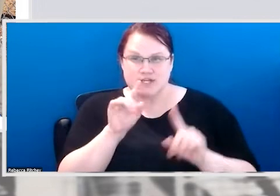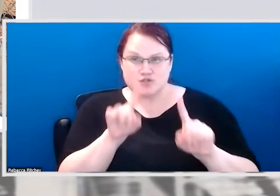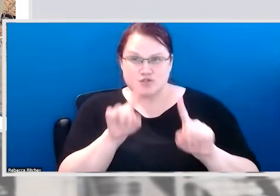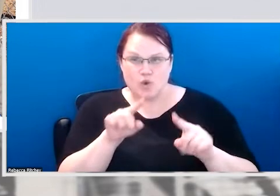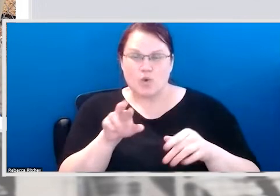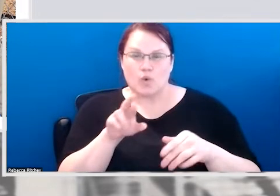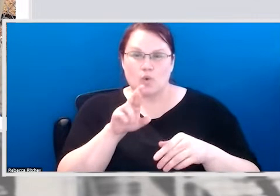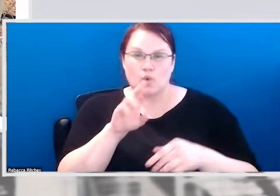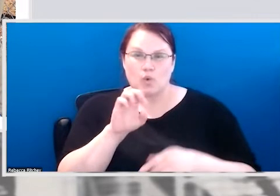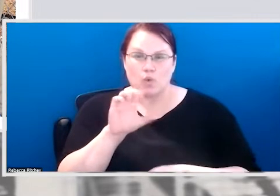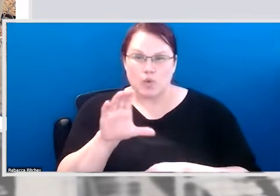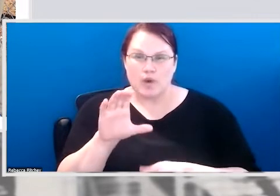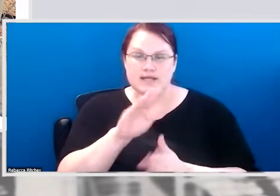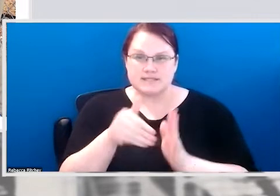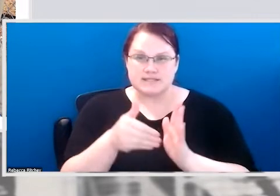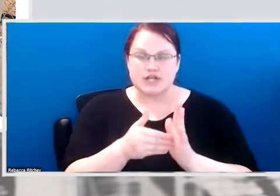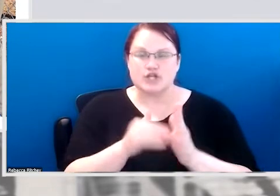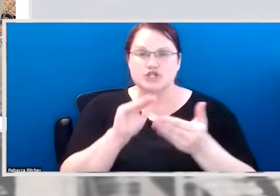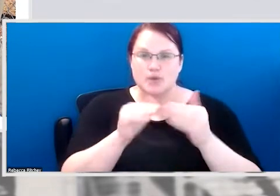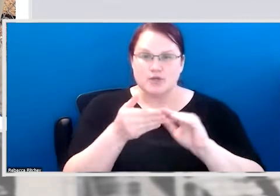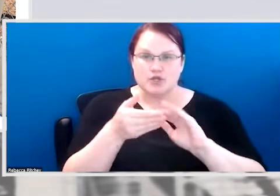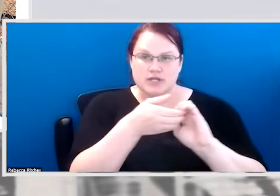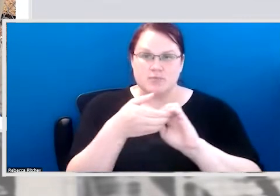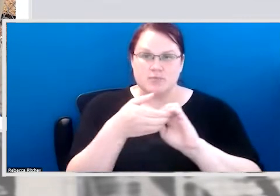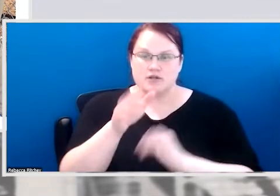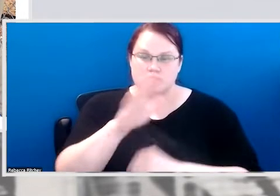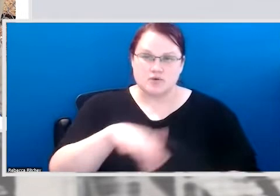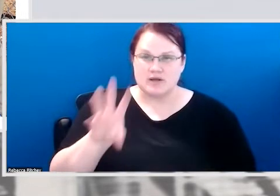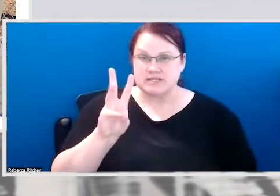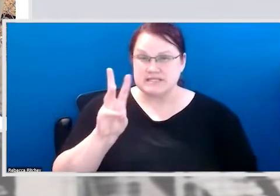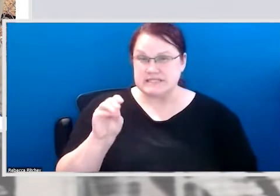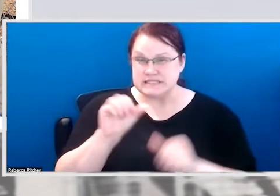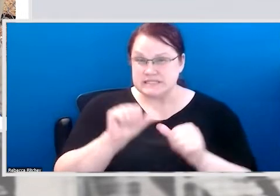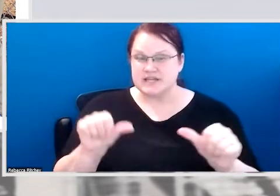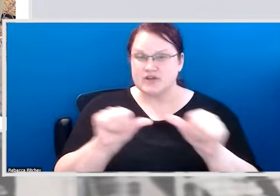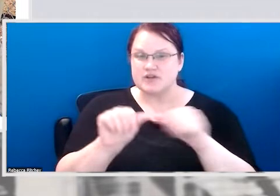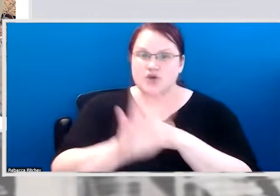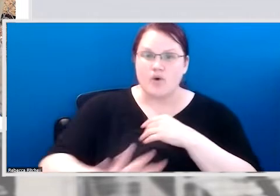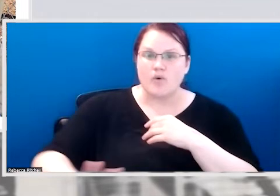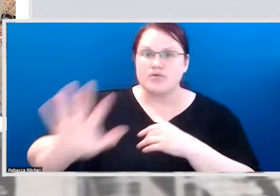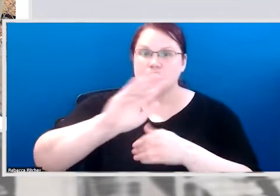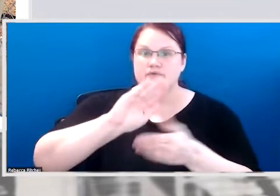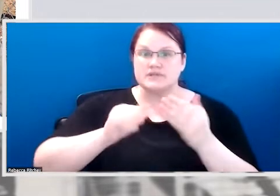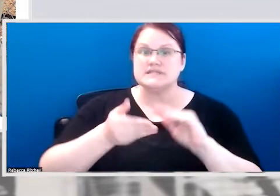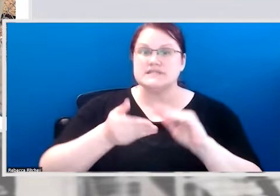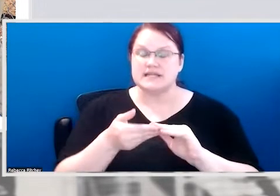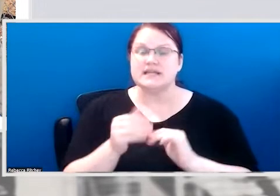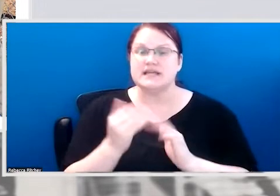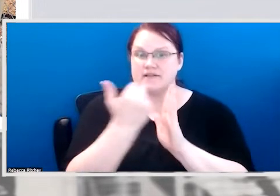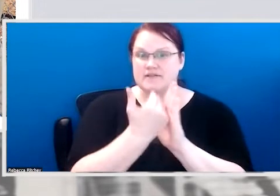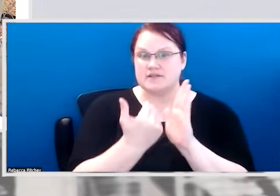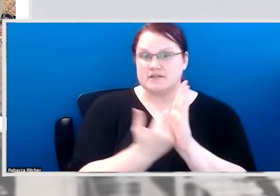and with community partners, around 60 sites across the city. And that list will be getting